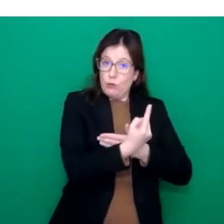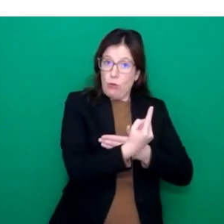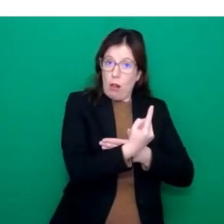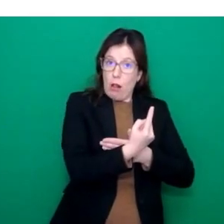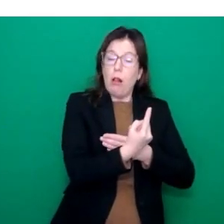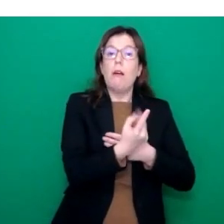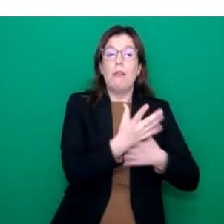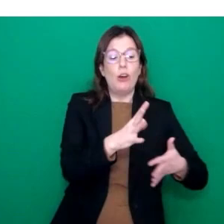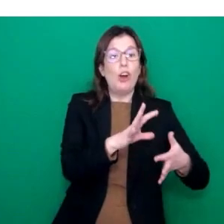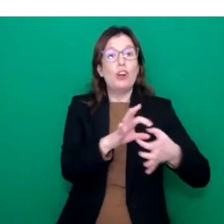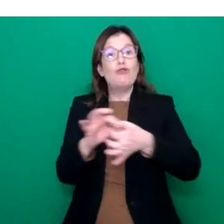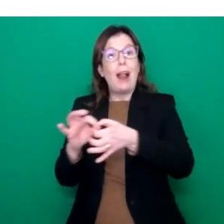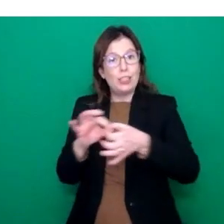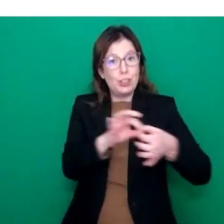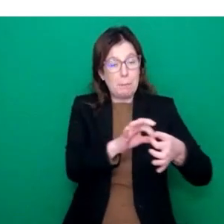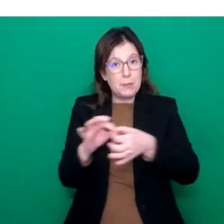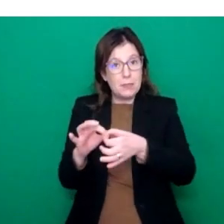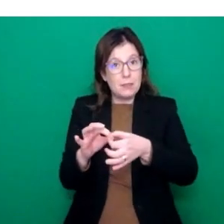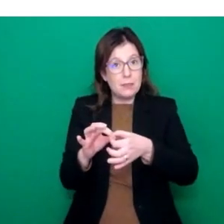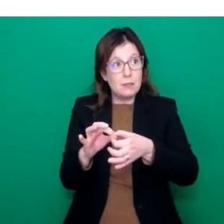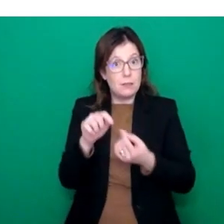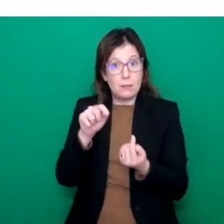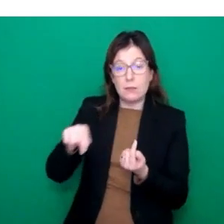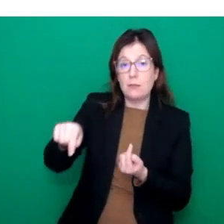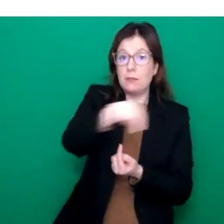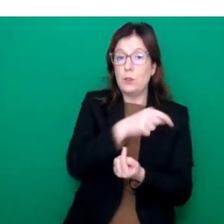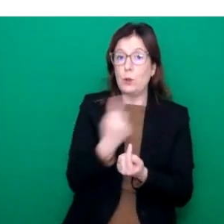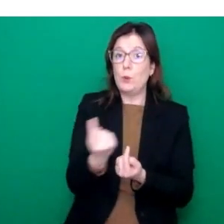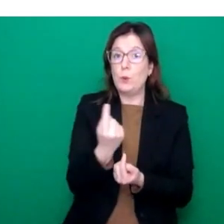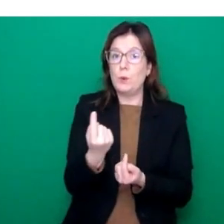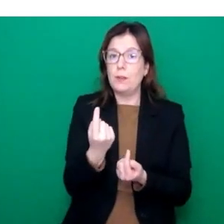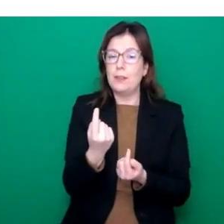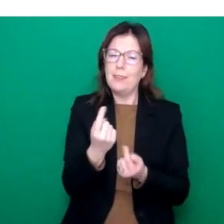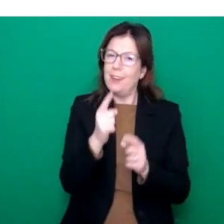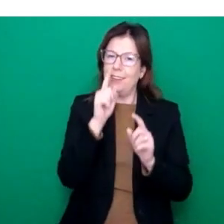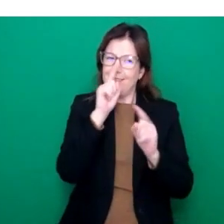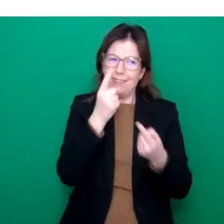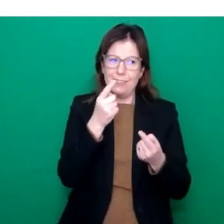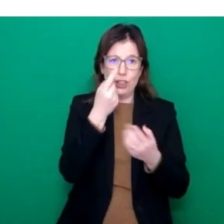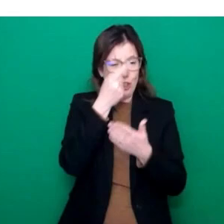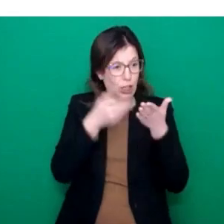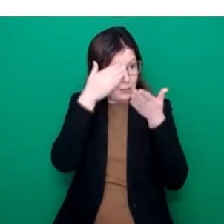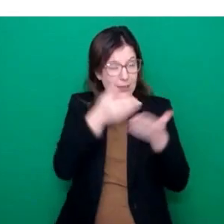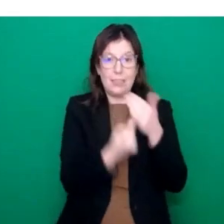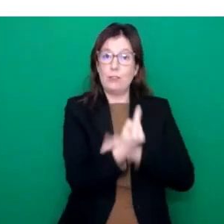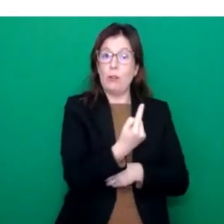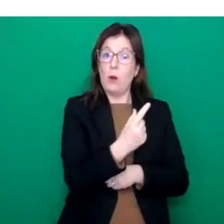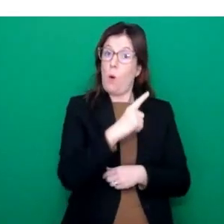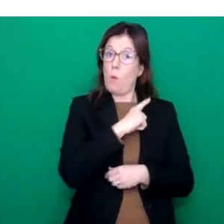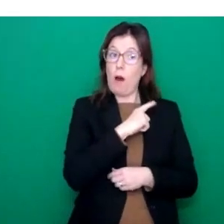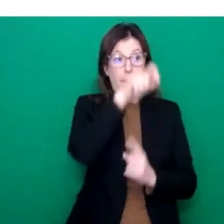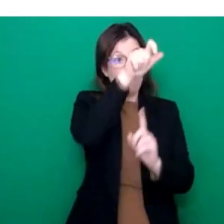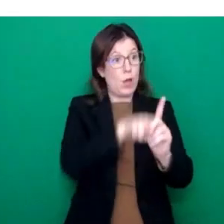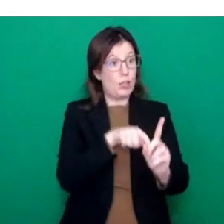their relationships and the relationships they have around them, and not just as the individual. See, whatever they change for themselves is going to have